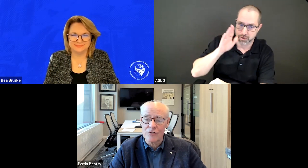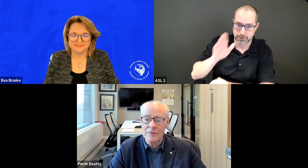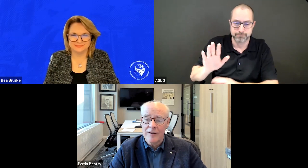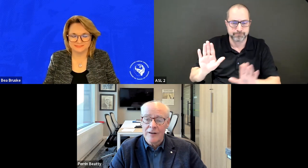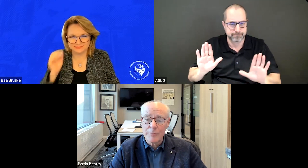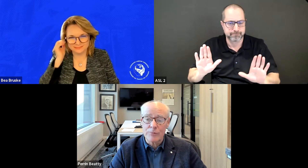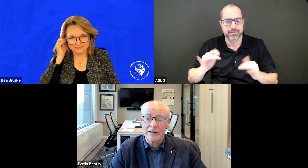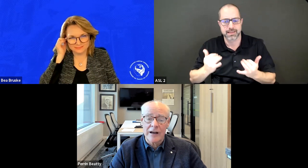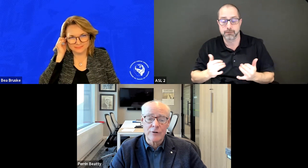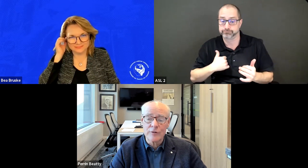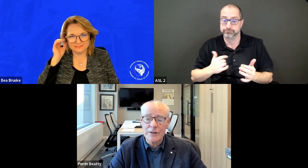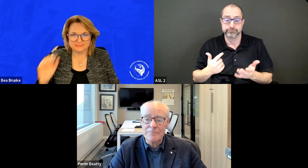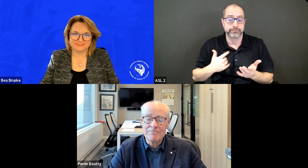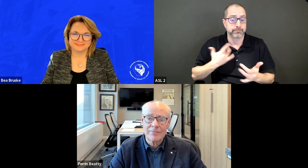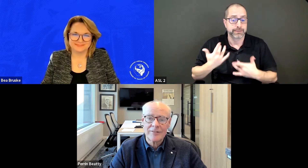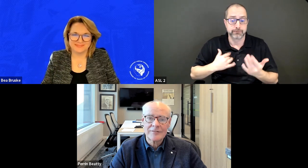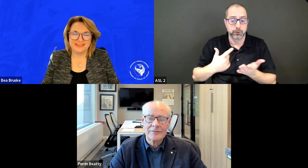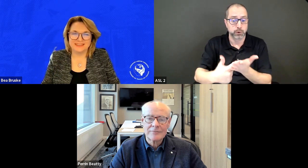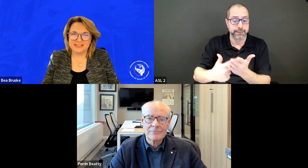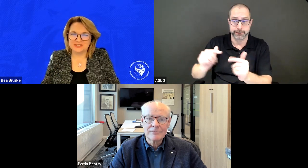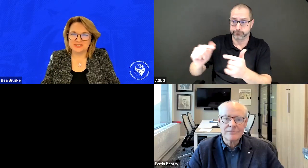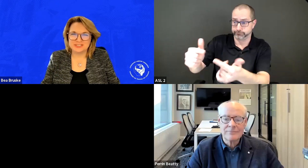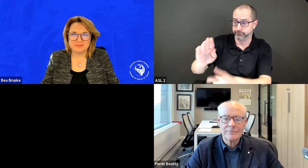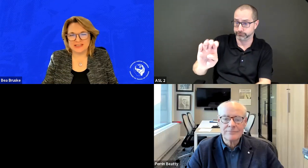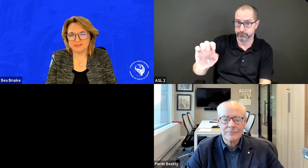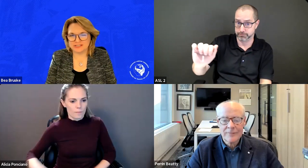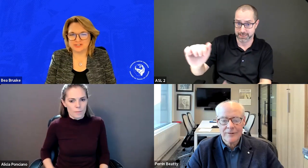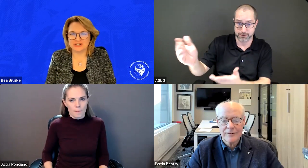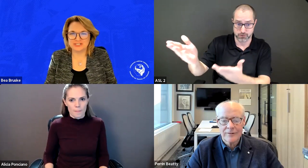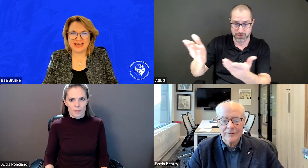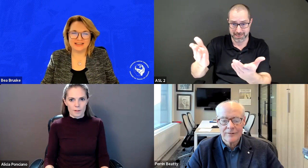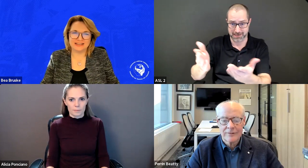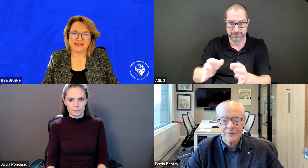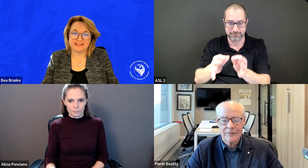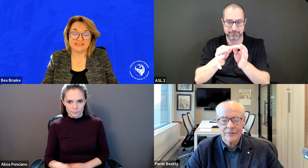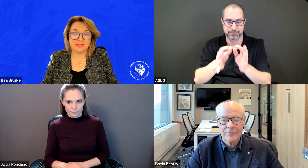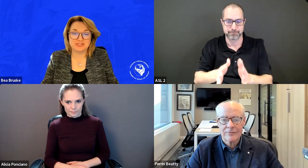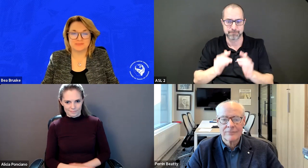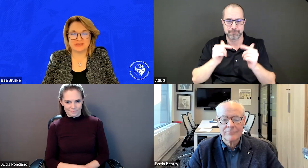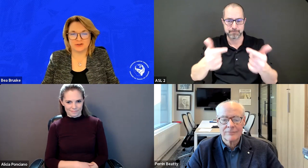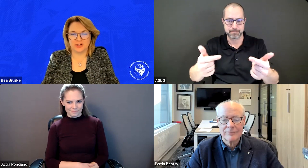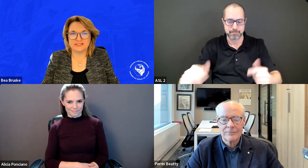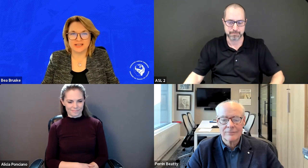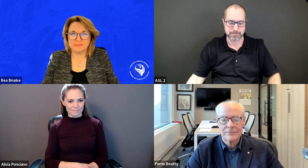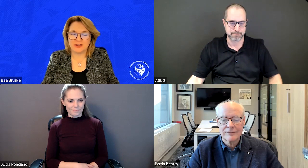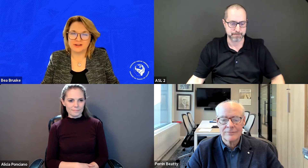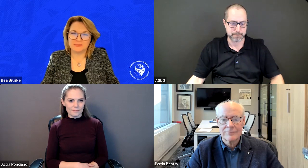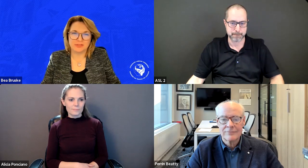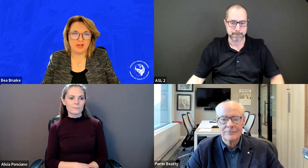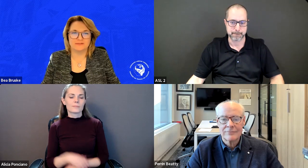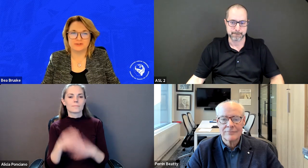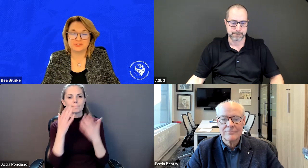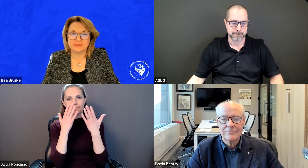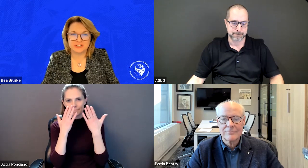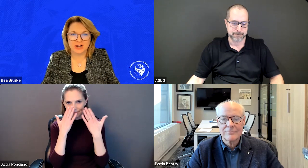the discussion, and perhaps I can hand it over to Bea. Thank you so much, and thank you for the introduction, Alec. And it's a pleasure to be here alongside Perrin